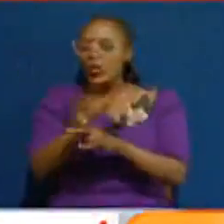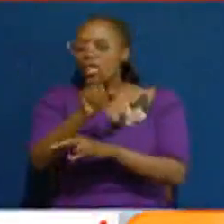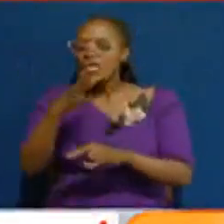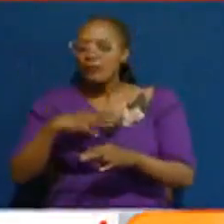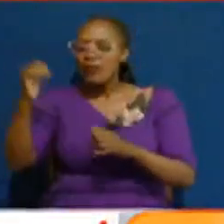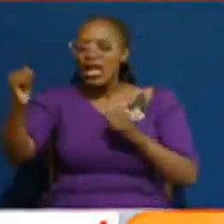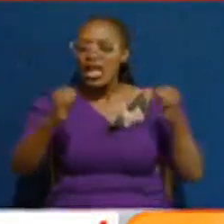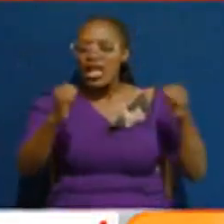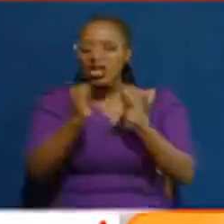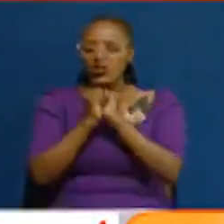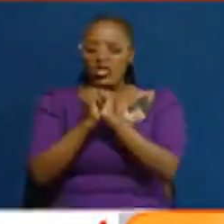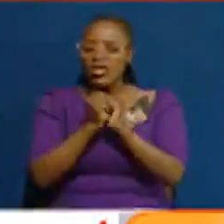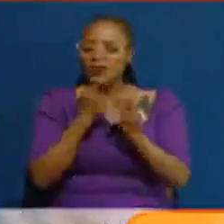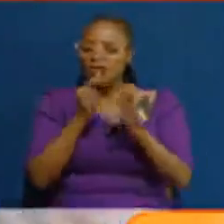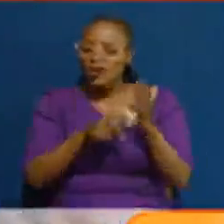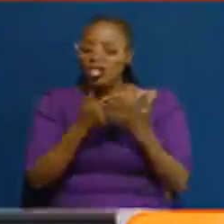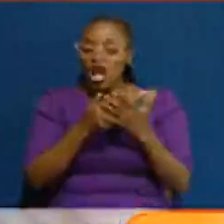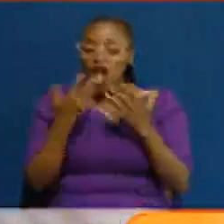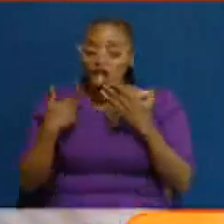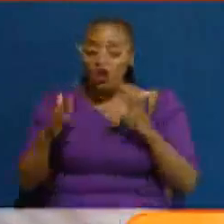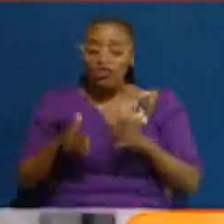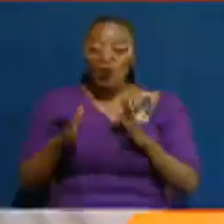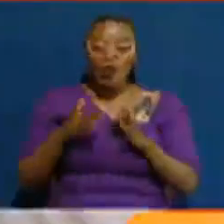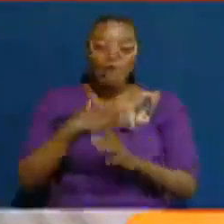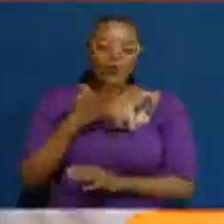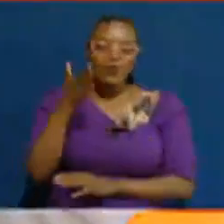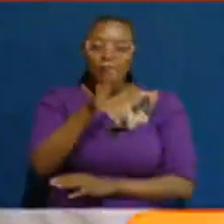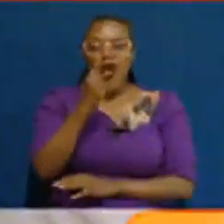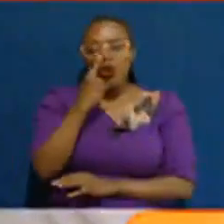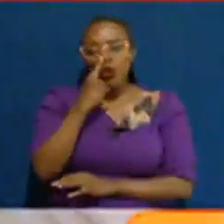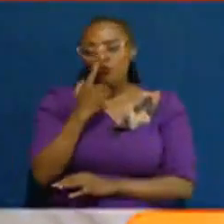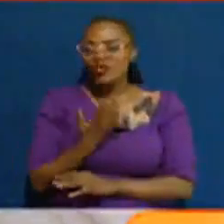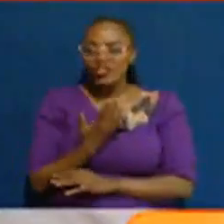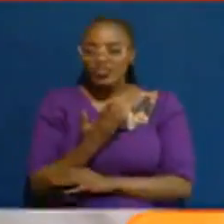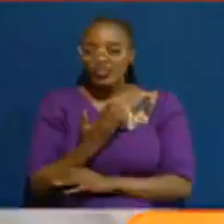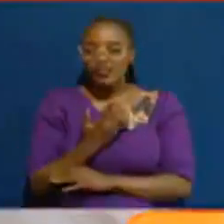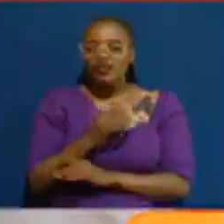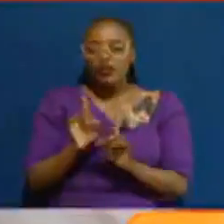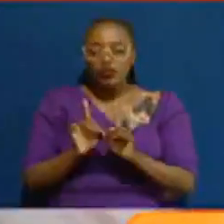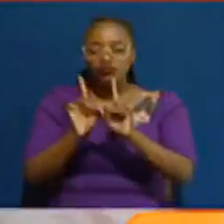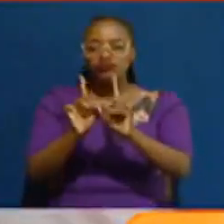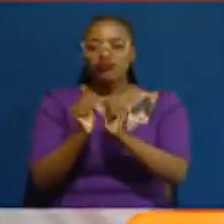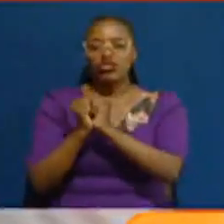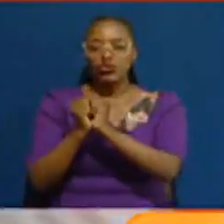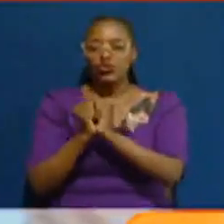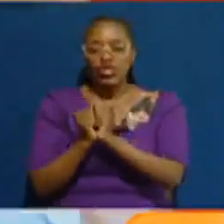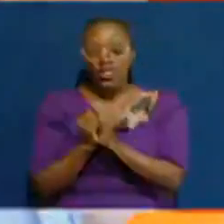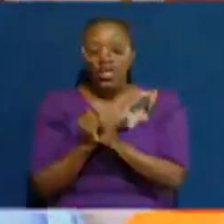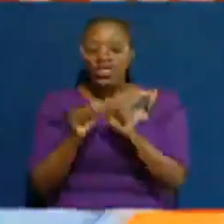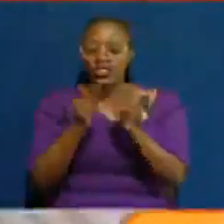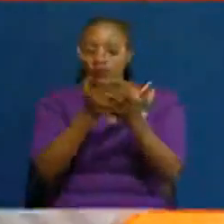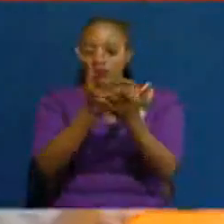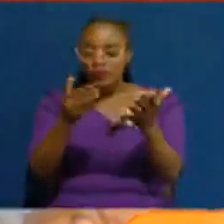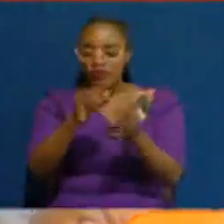wawalete. Tuwaambie mmepotea njia, rudi nyumbani. Ndio tutembee pamoja. Hata nyinyi